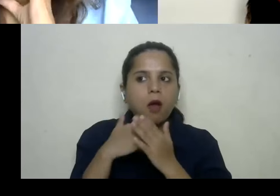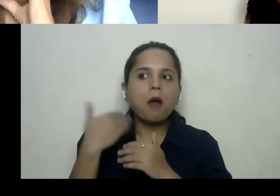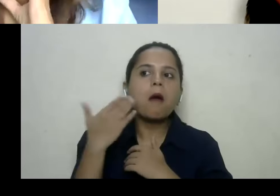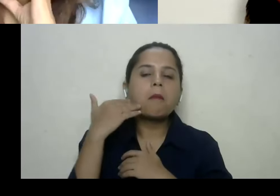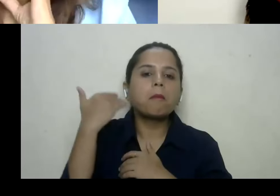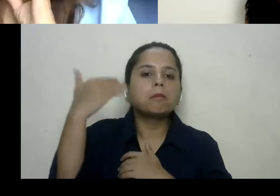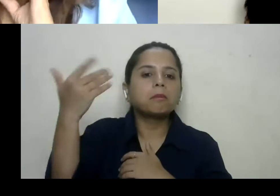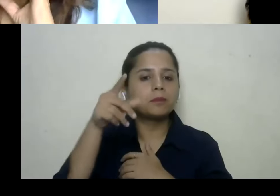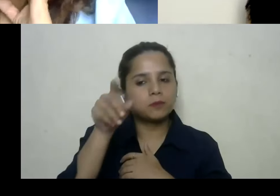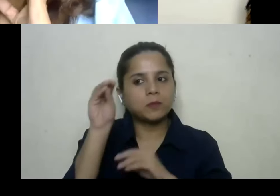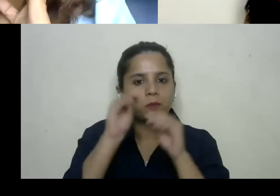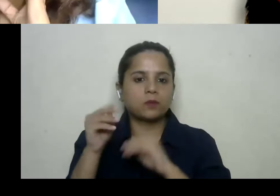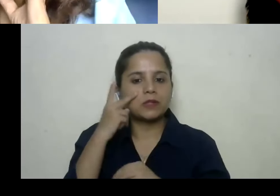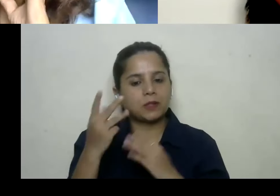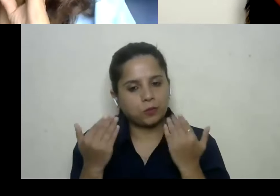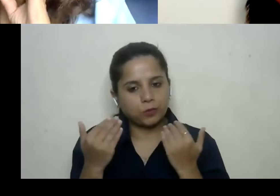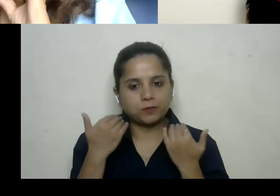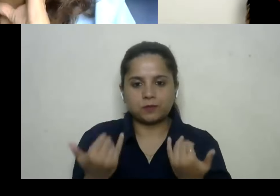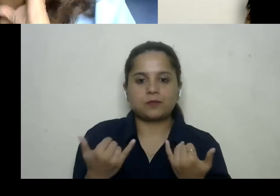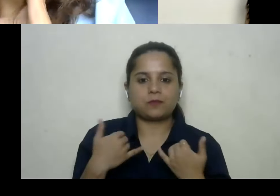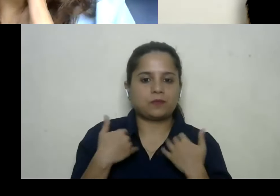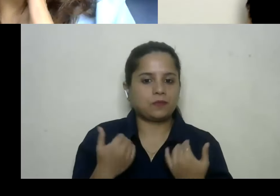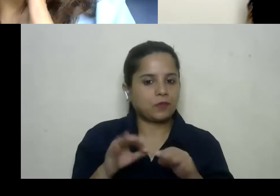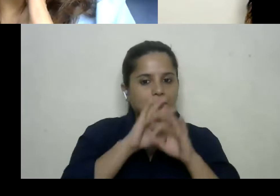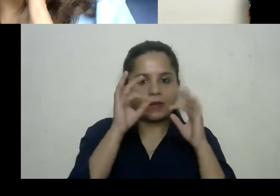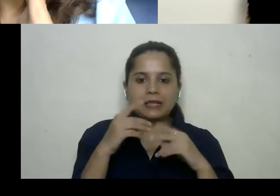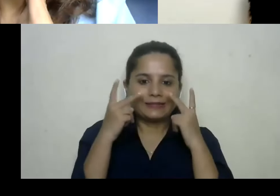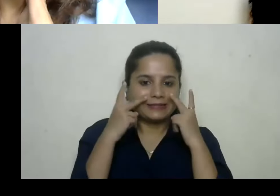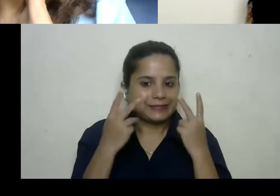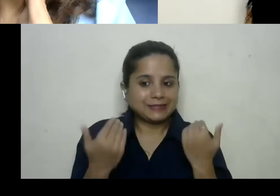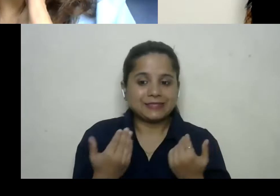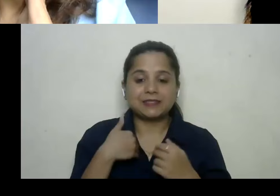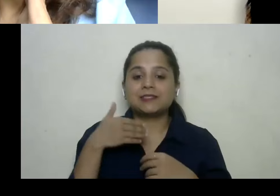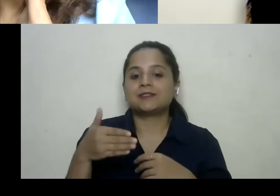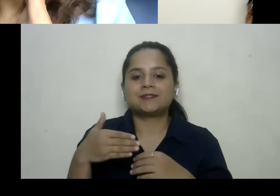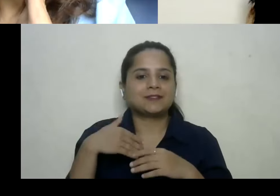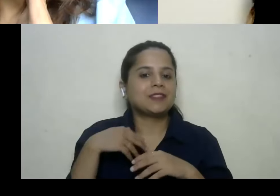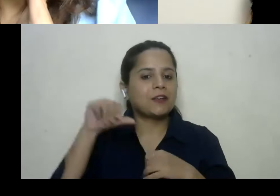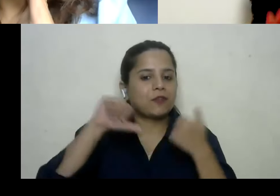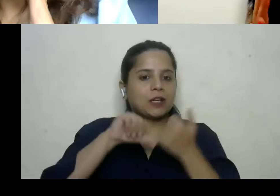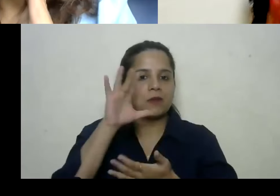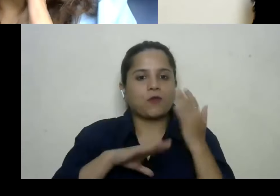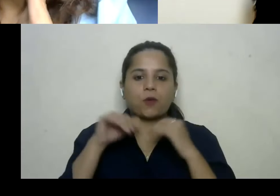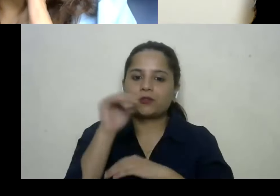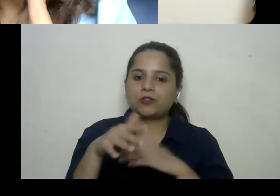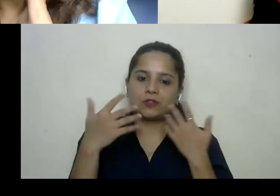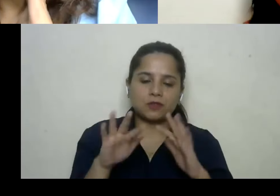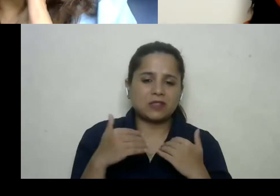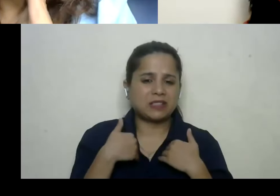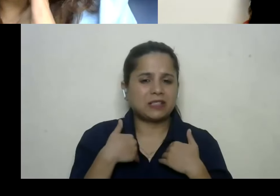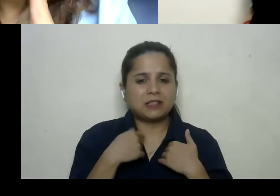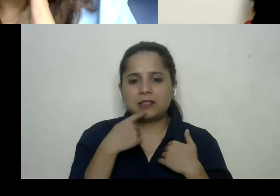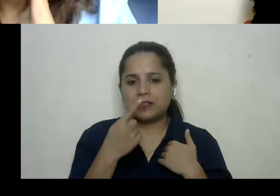webinars. And with that, I can already see that we have shared the feedback link as well. And I'm really,